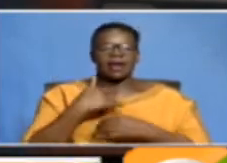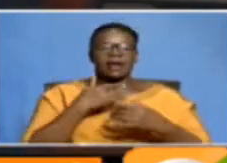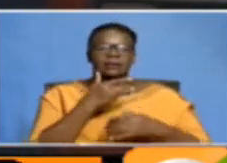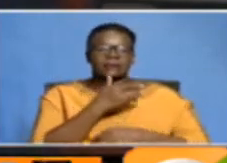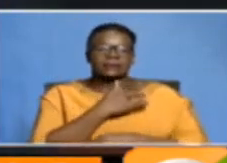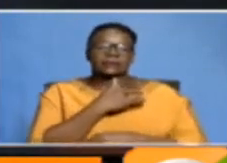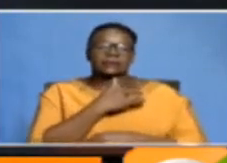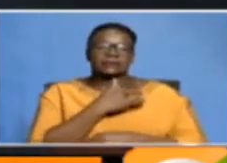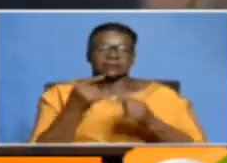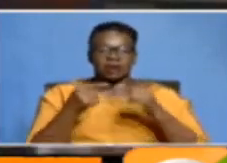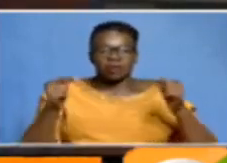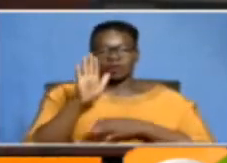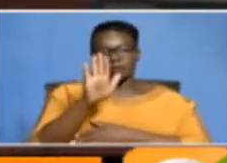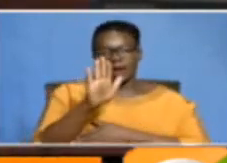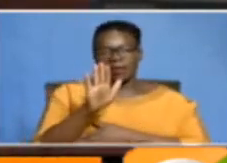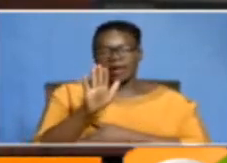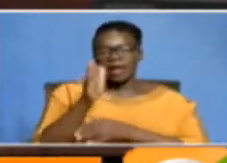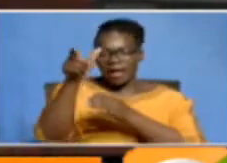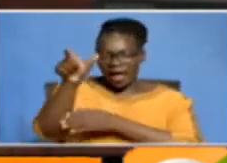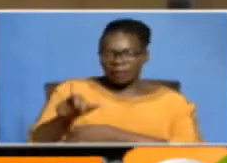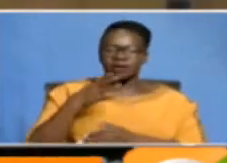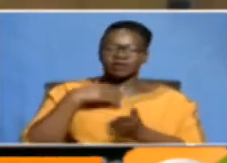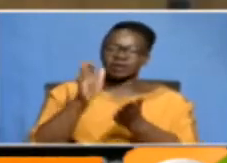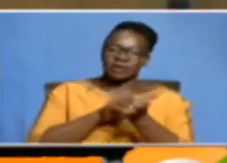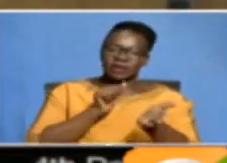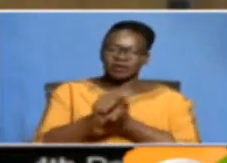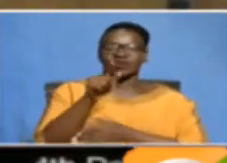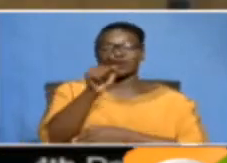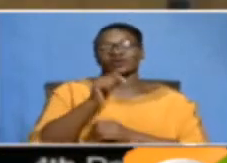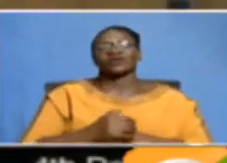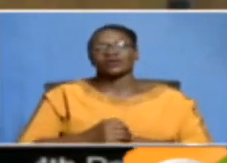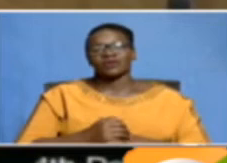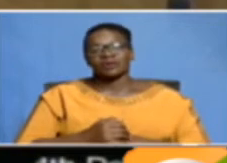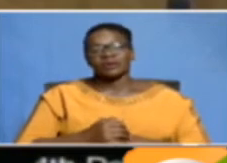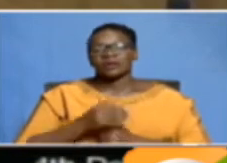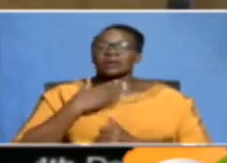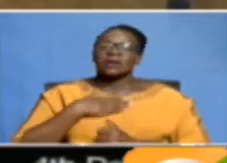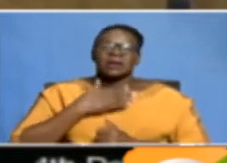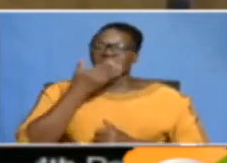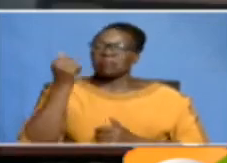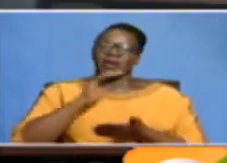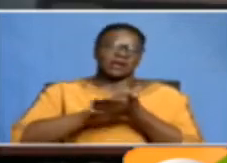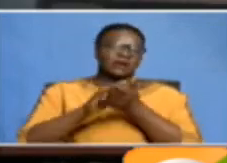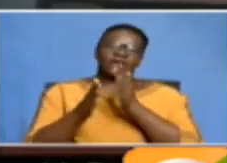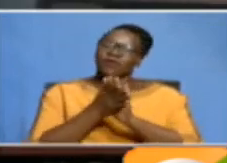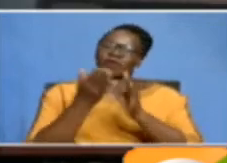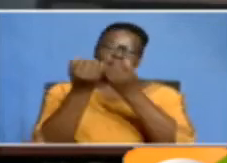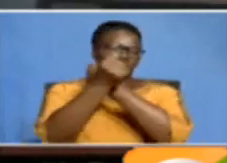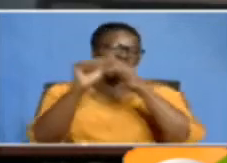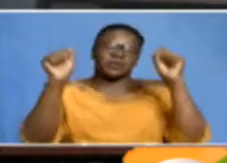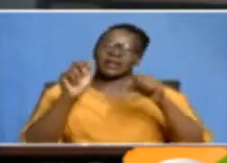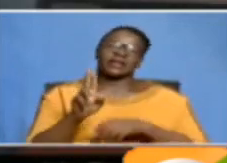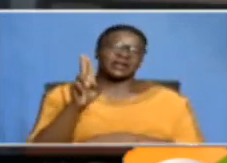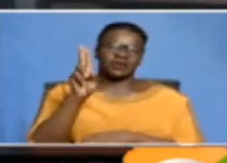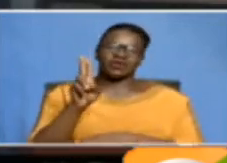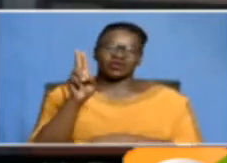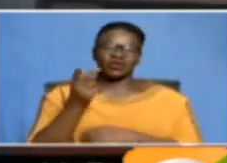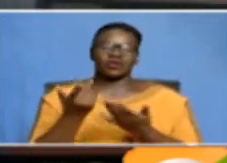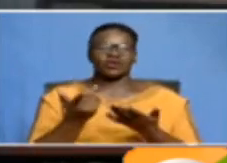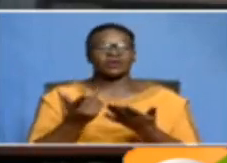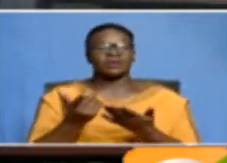your opponent, the person who wants to destroy you. Mr. Speaker, we should forgive the head of state, the president, and